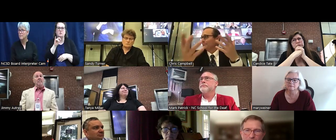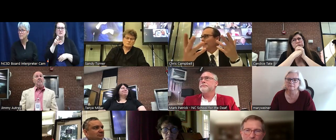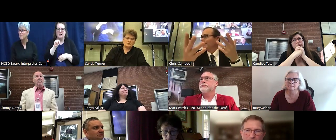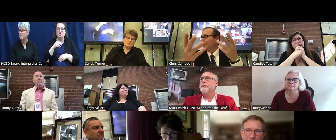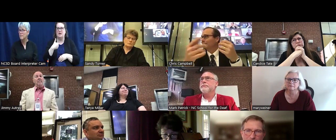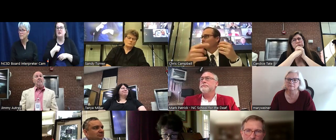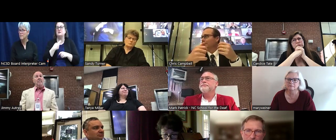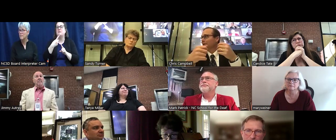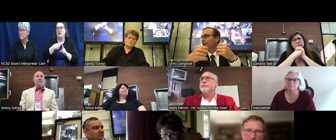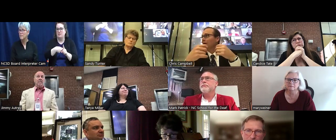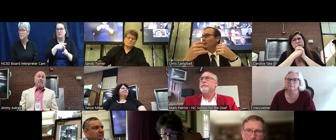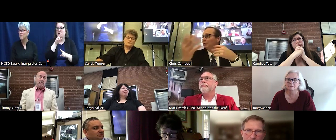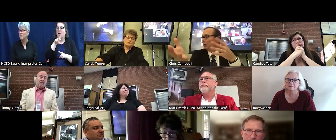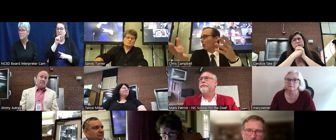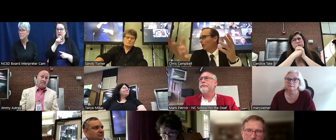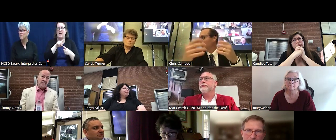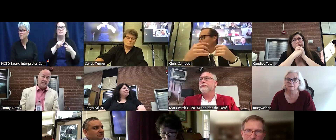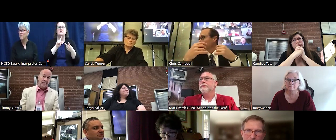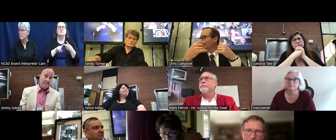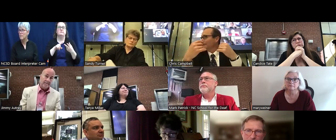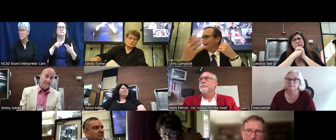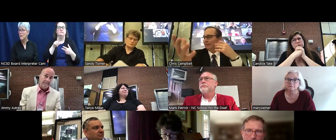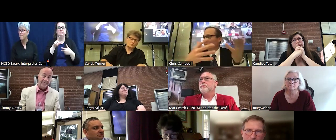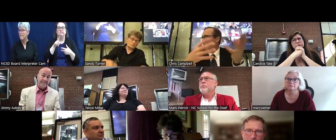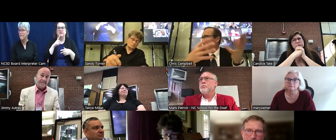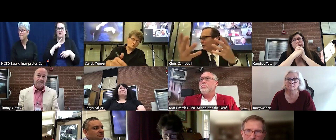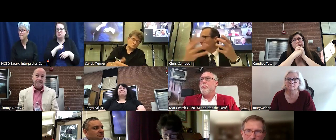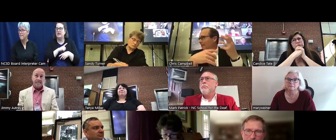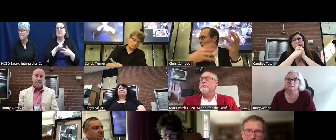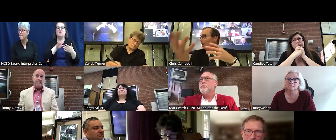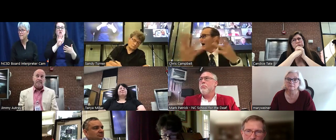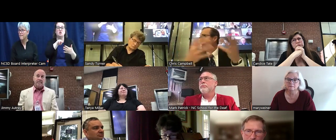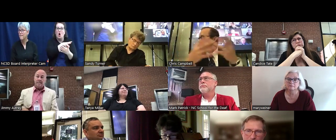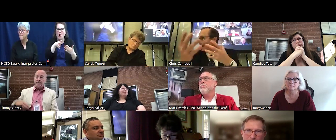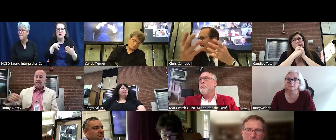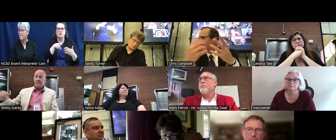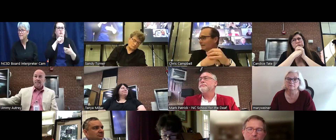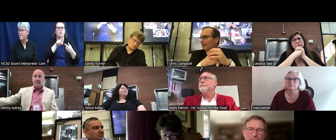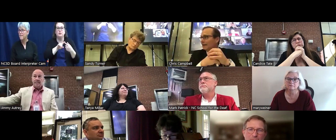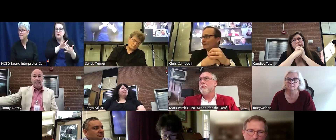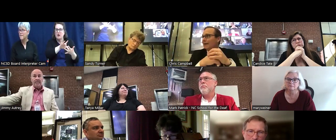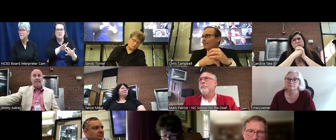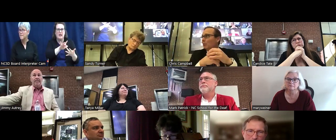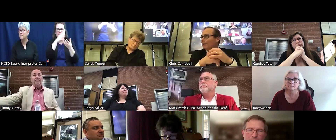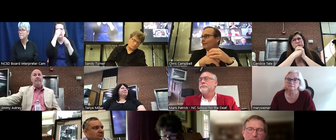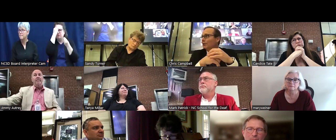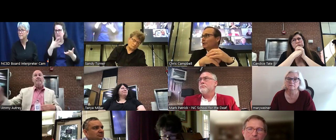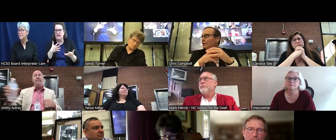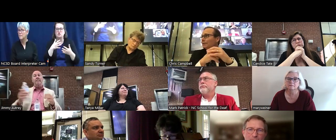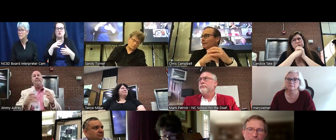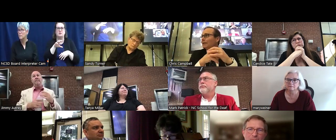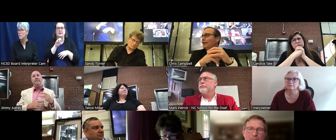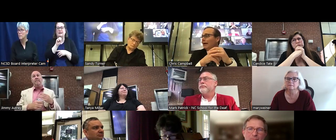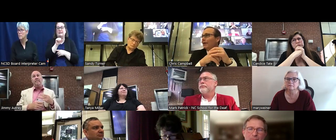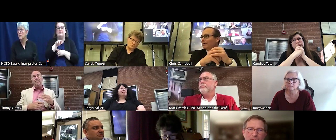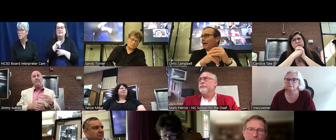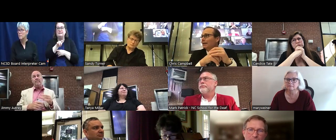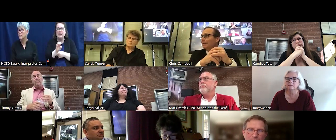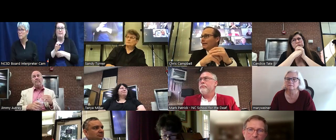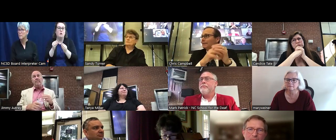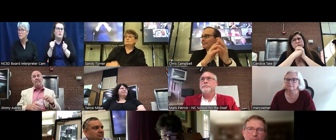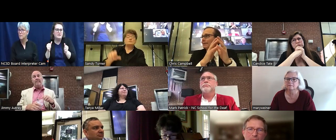updates of pending legislation, charts, information, who to contact, sample resolutions, and